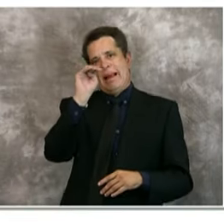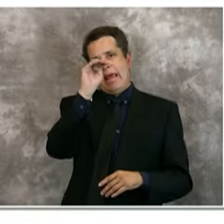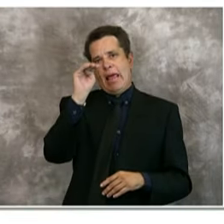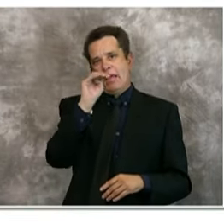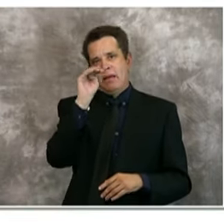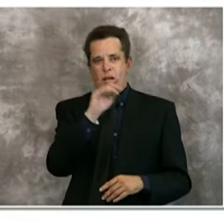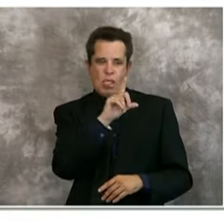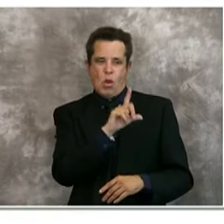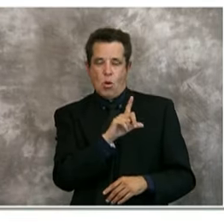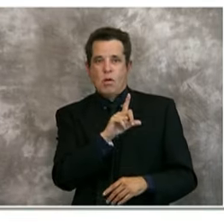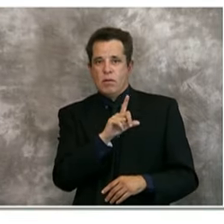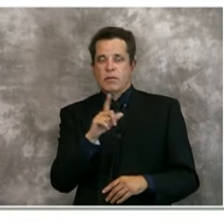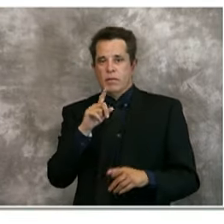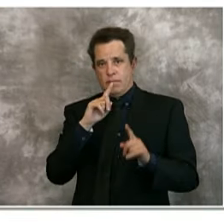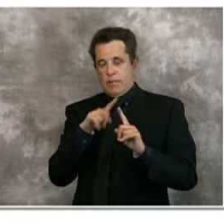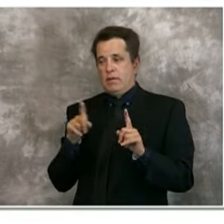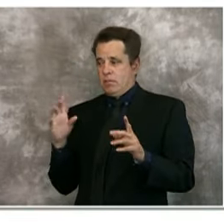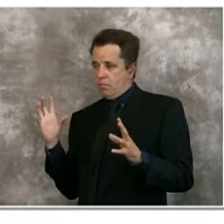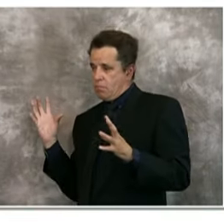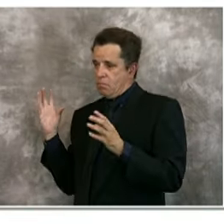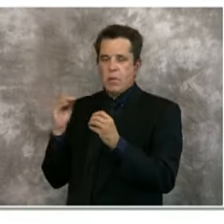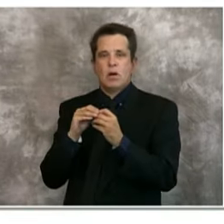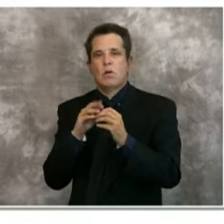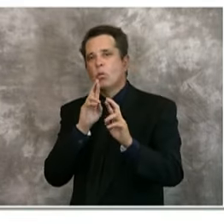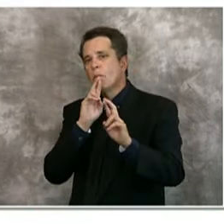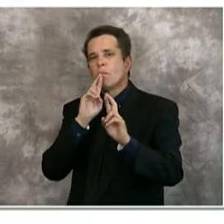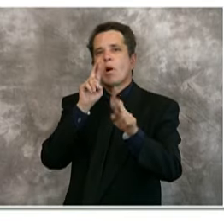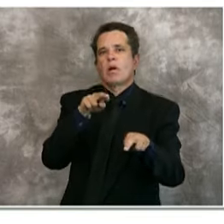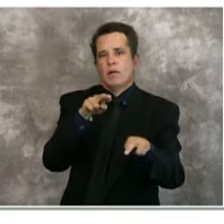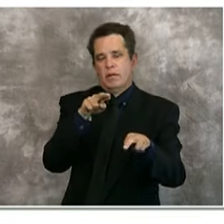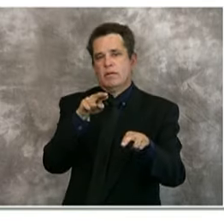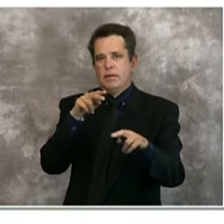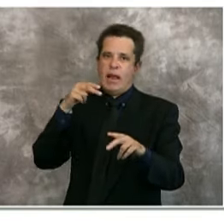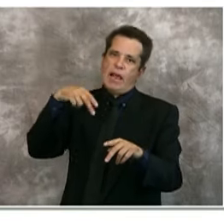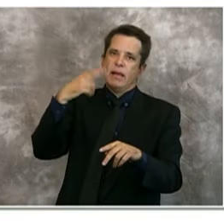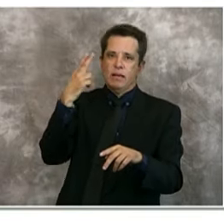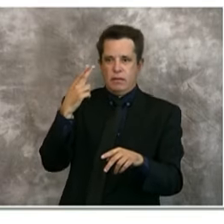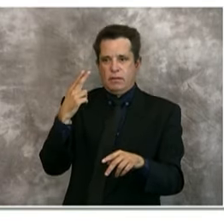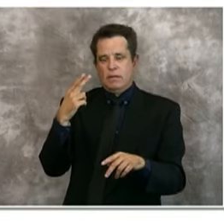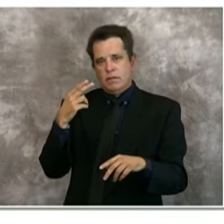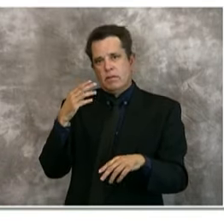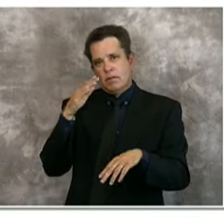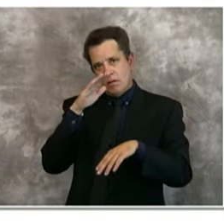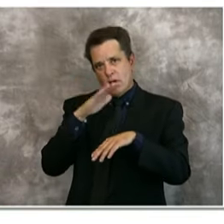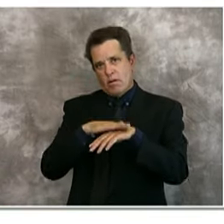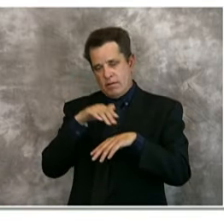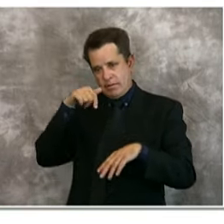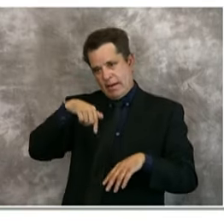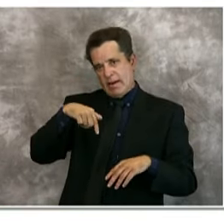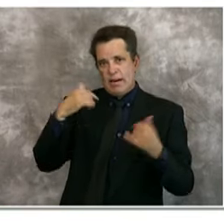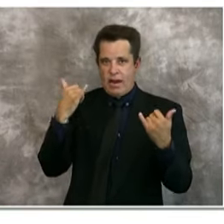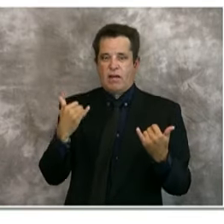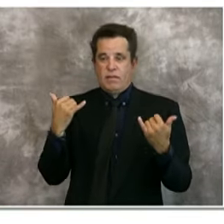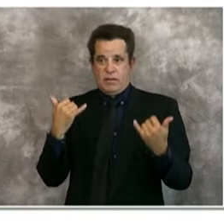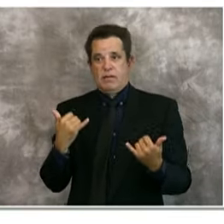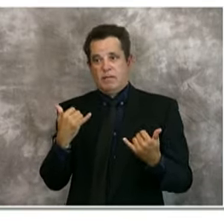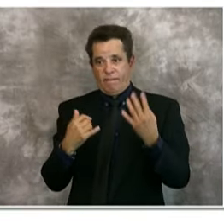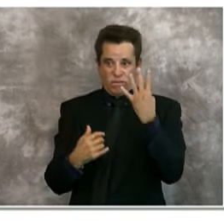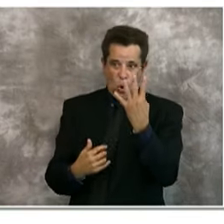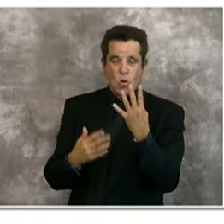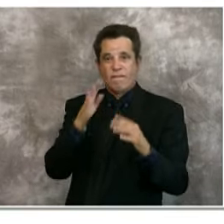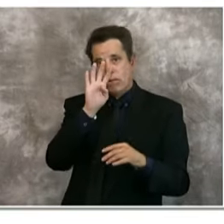low number. So we expect to see the number for deaths to increase even